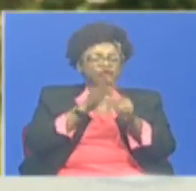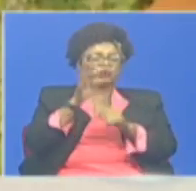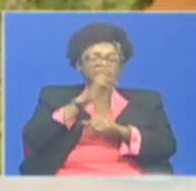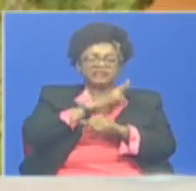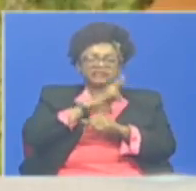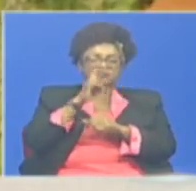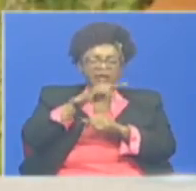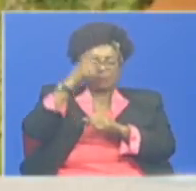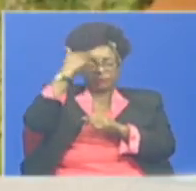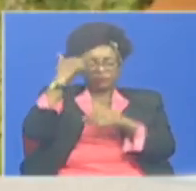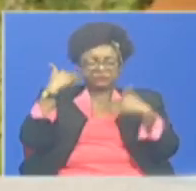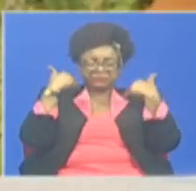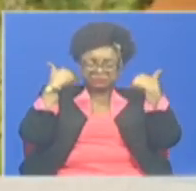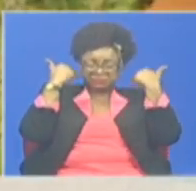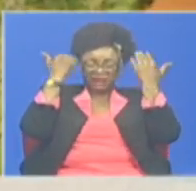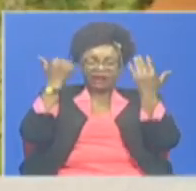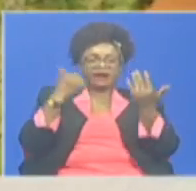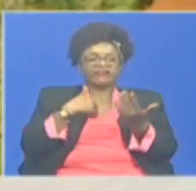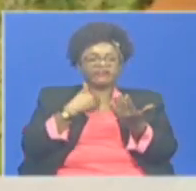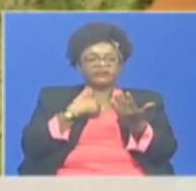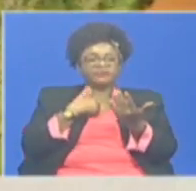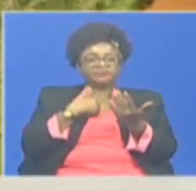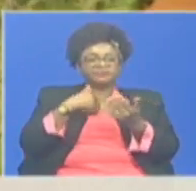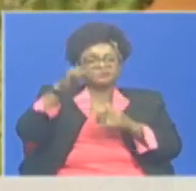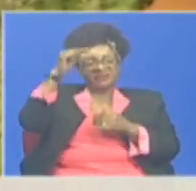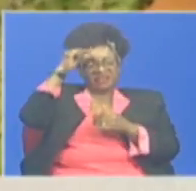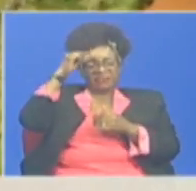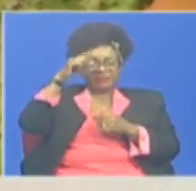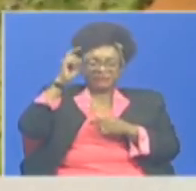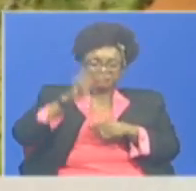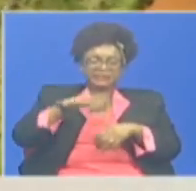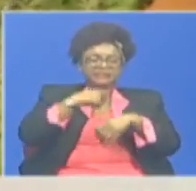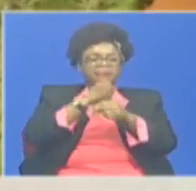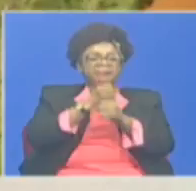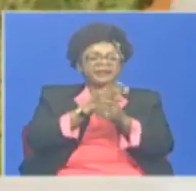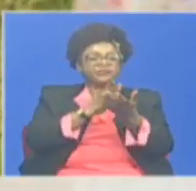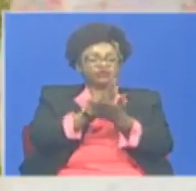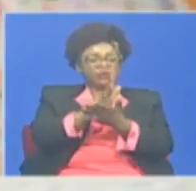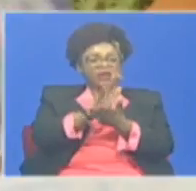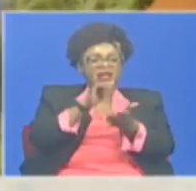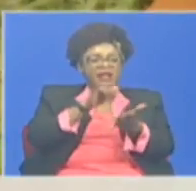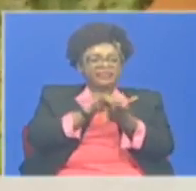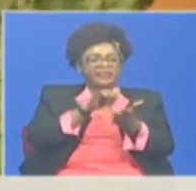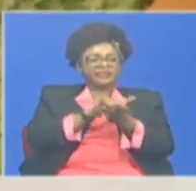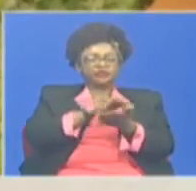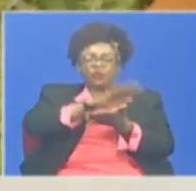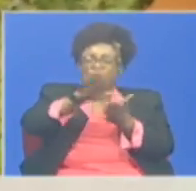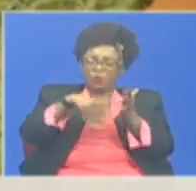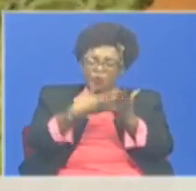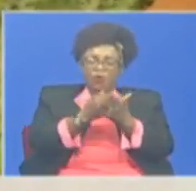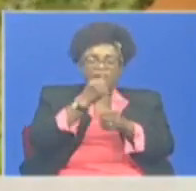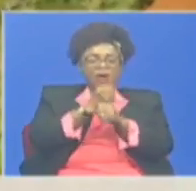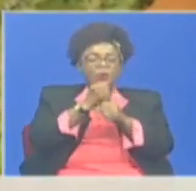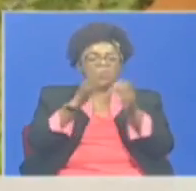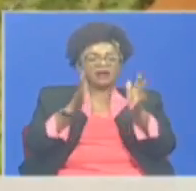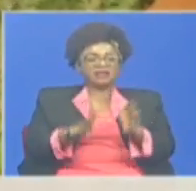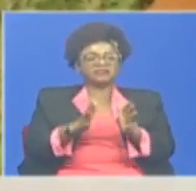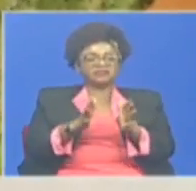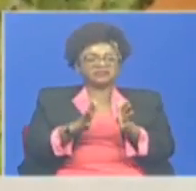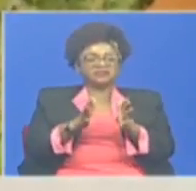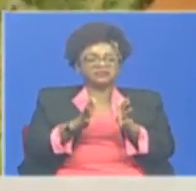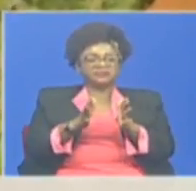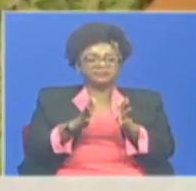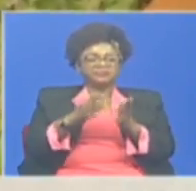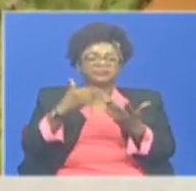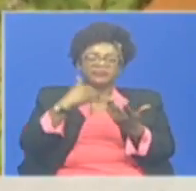straining. Serikali itie mikakati ya kuhakikisha ya kwamba wafanyikazi hawa wa afya na wahudumu wa afya